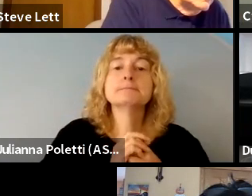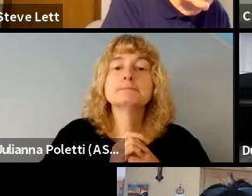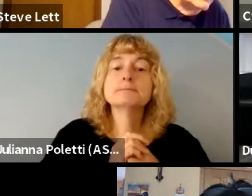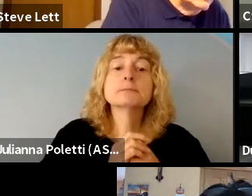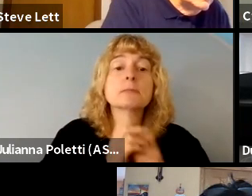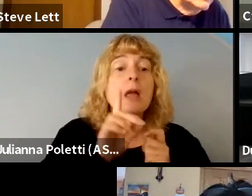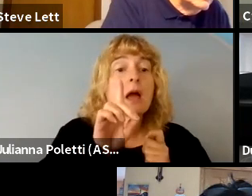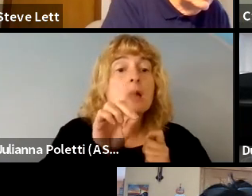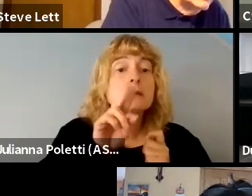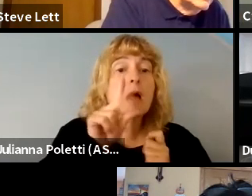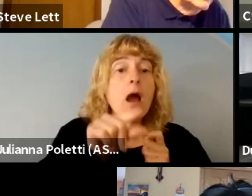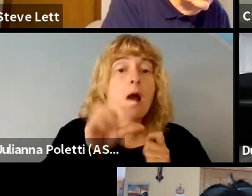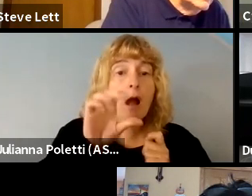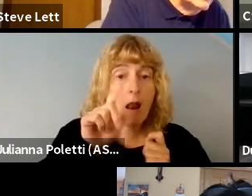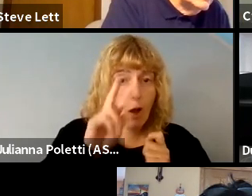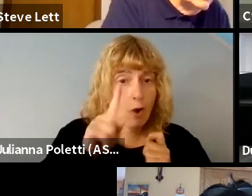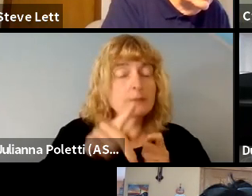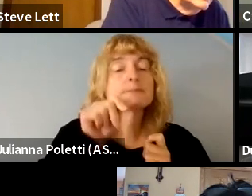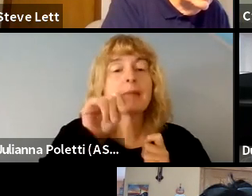Doug Clark. Aye.